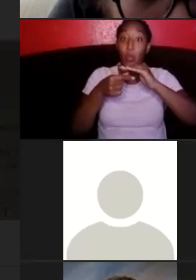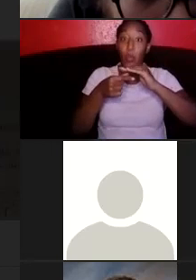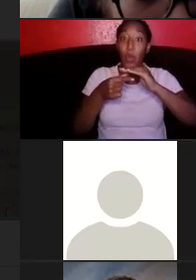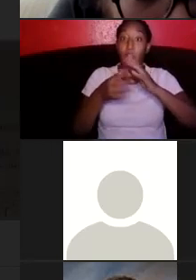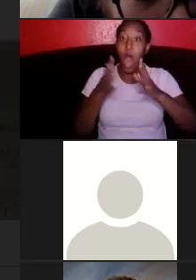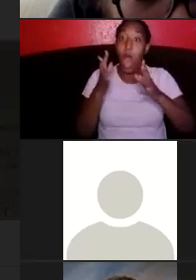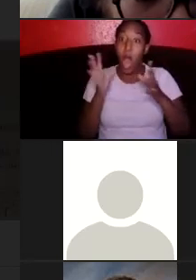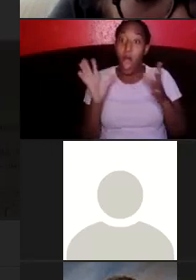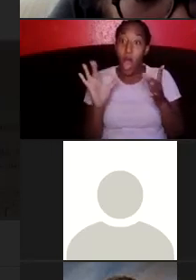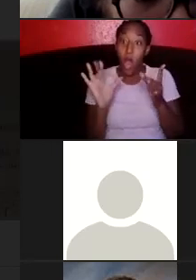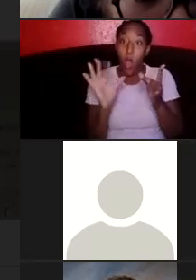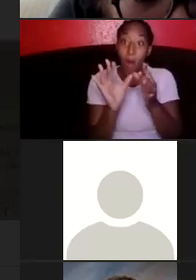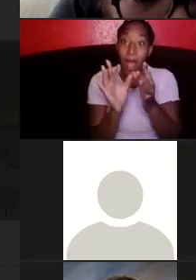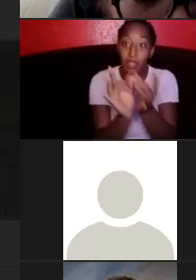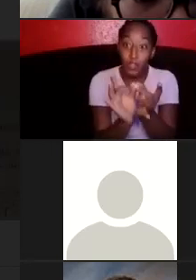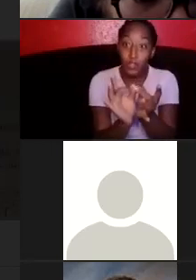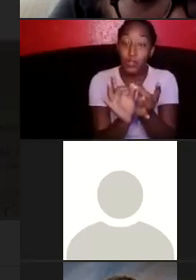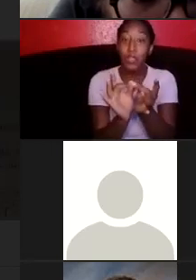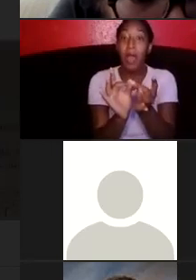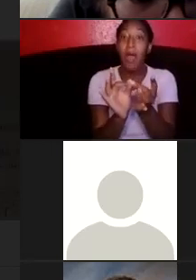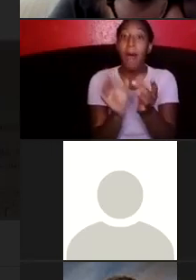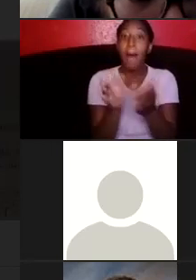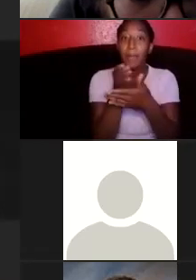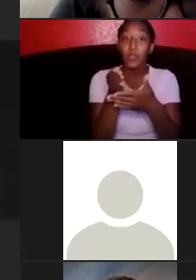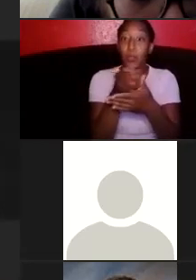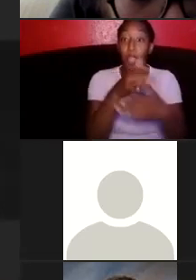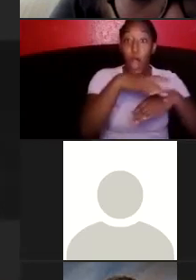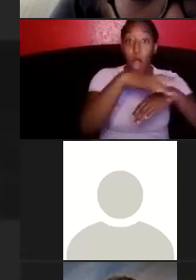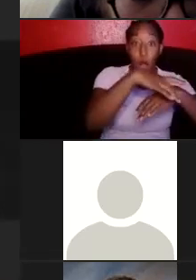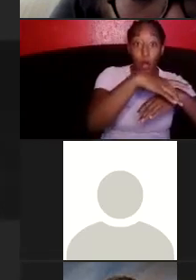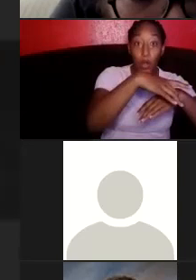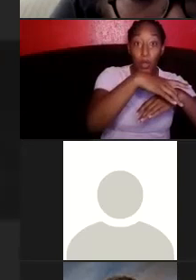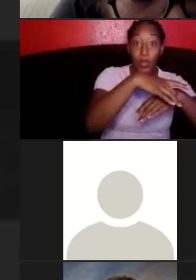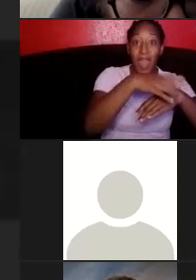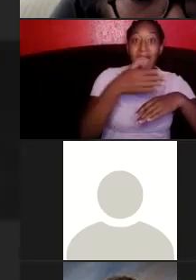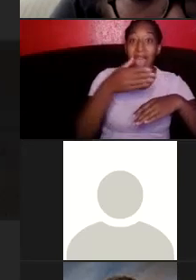70 kilogram physics student if the student is standing at sea level.